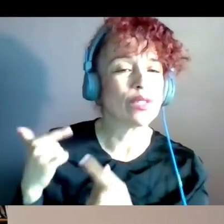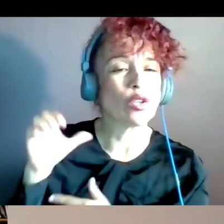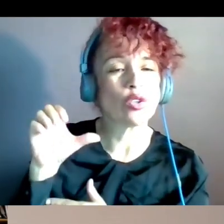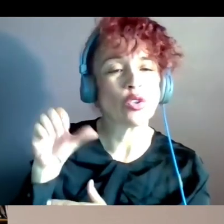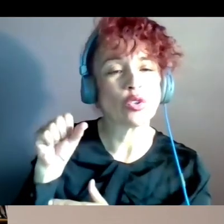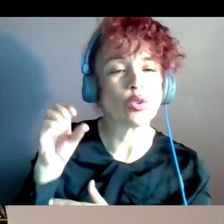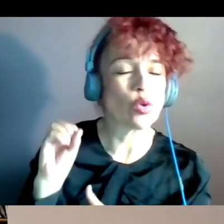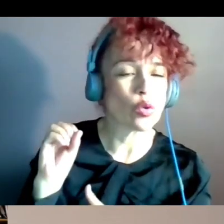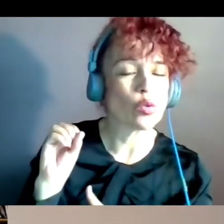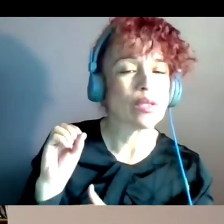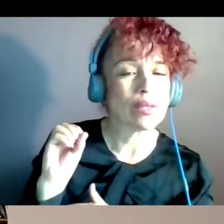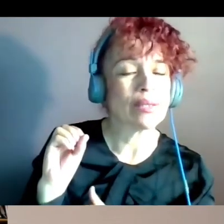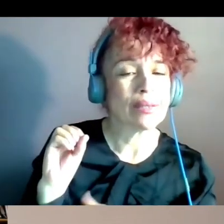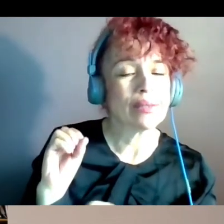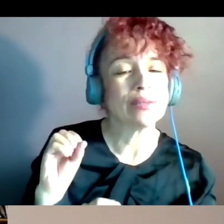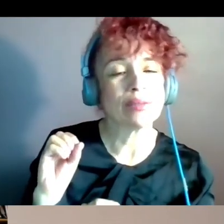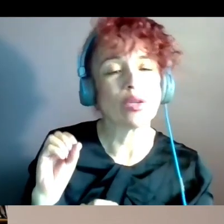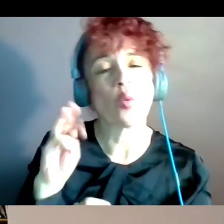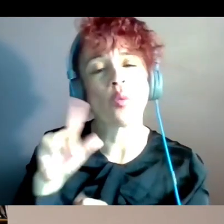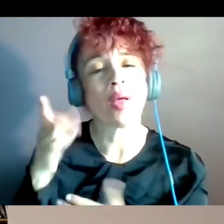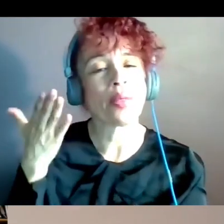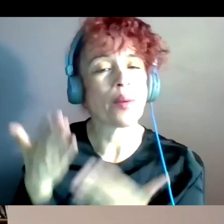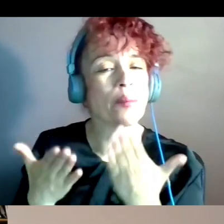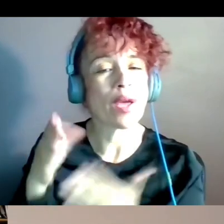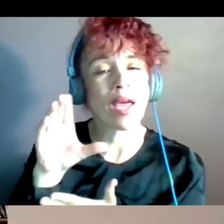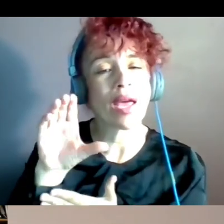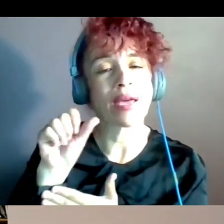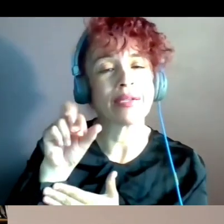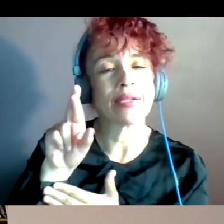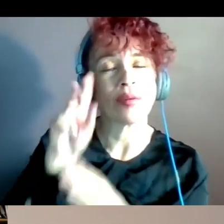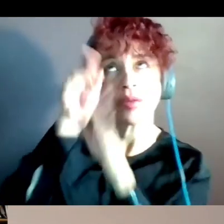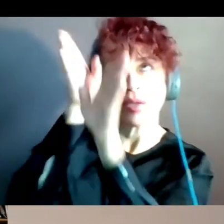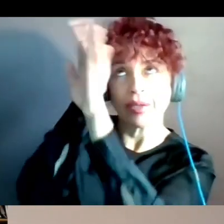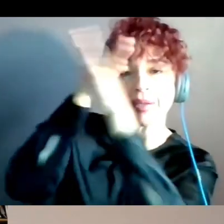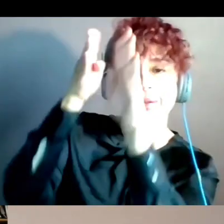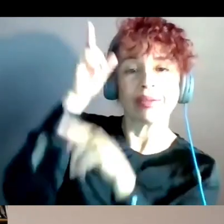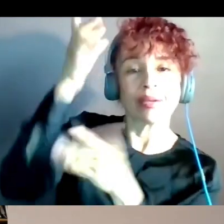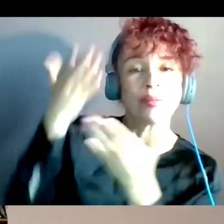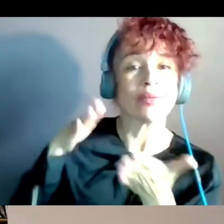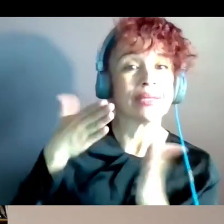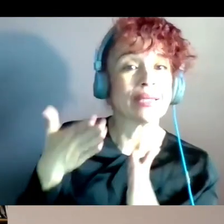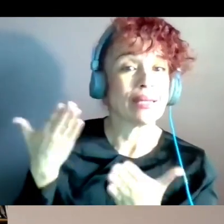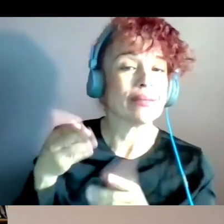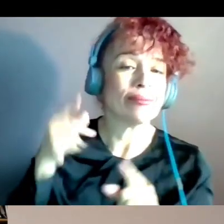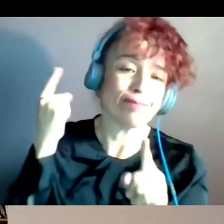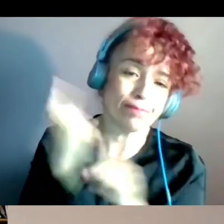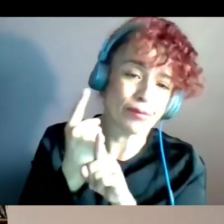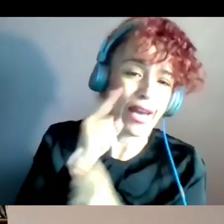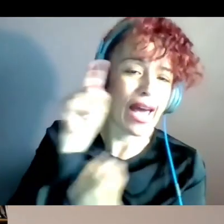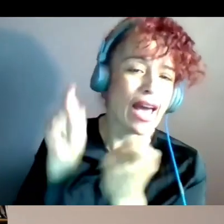perhaps he's not with us anymore. Well, maybe he's carving in the sky. Absolutely. Absolutely.